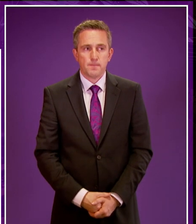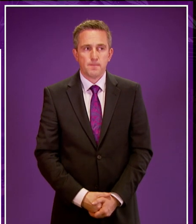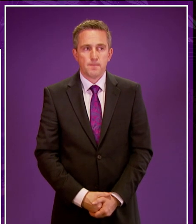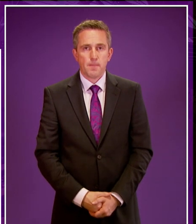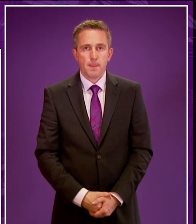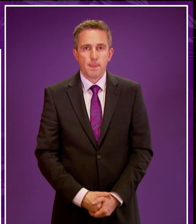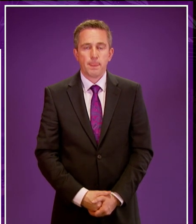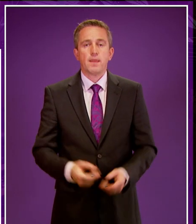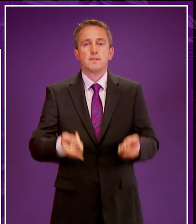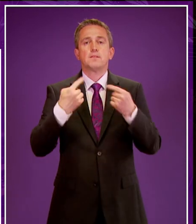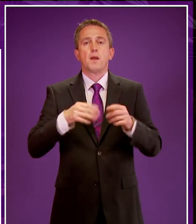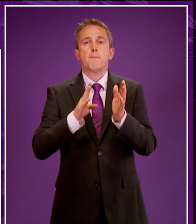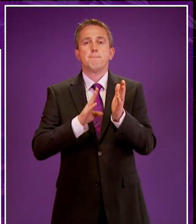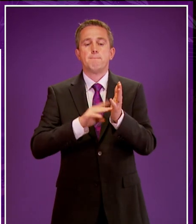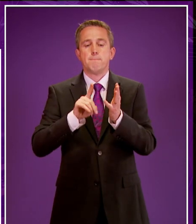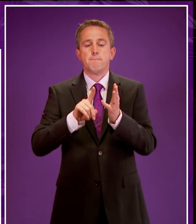In